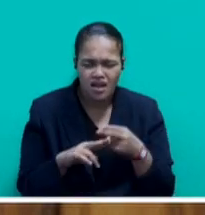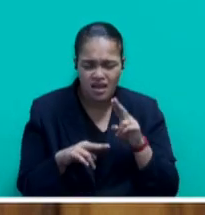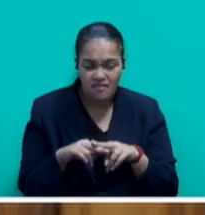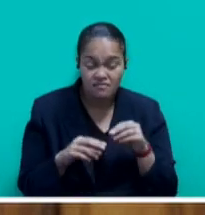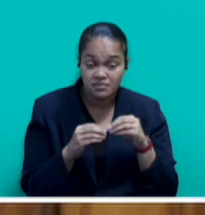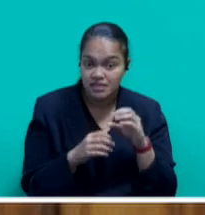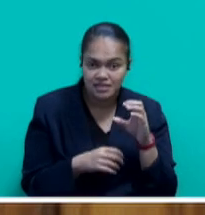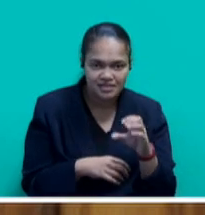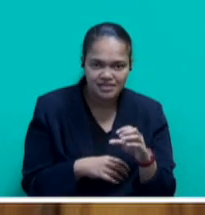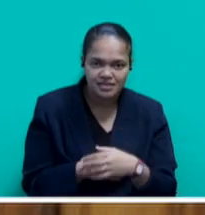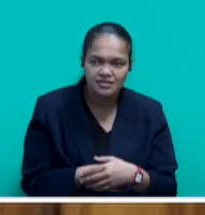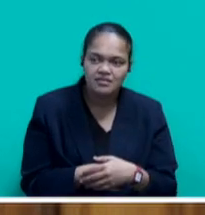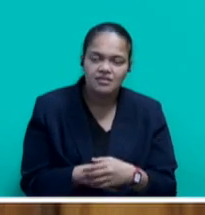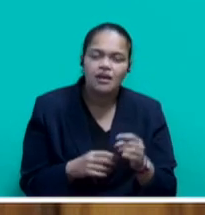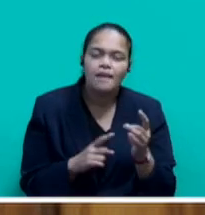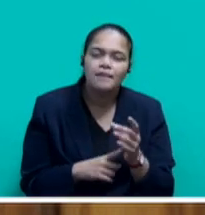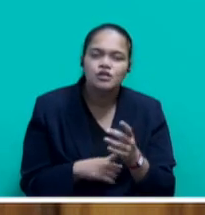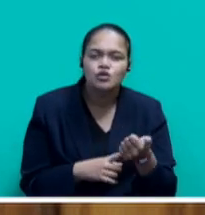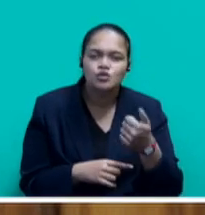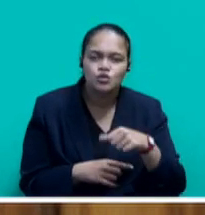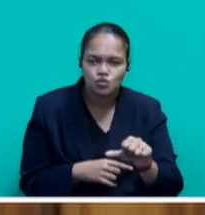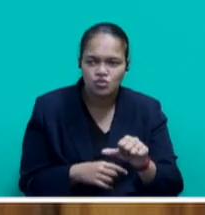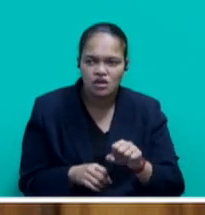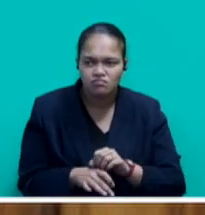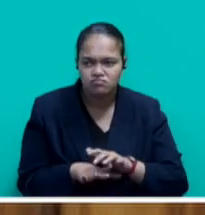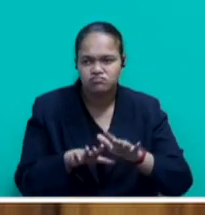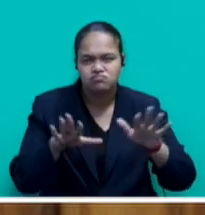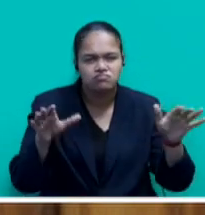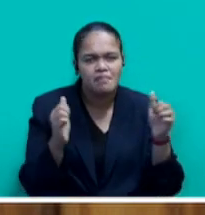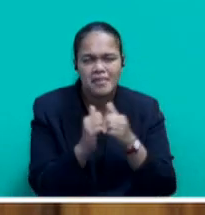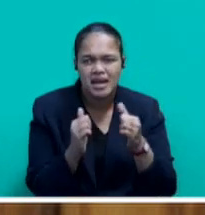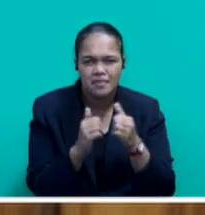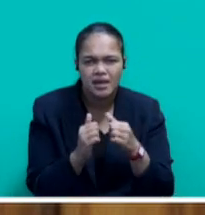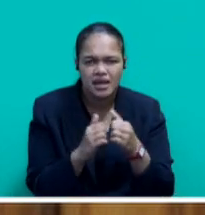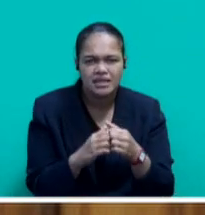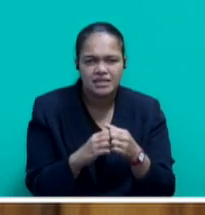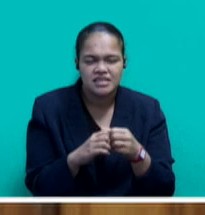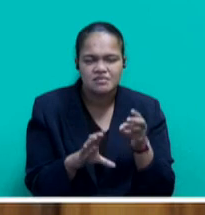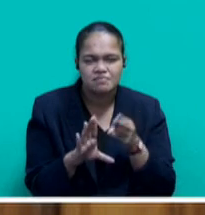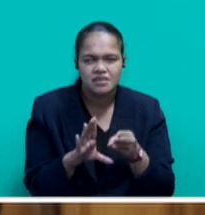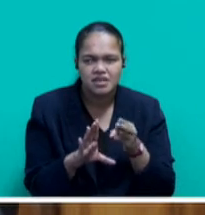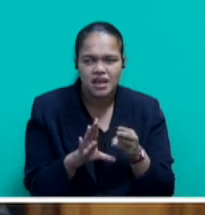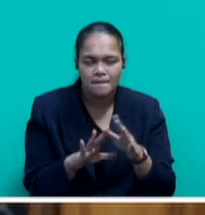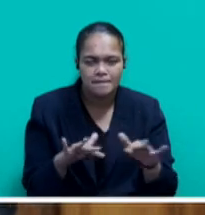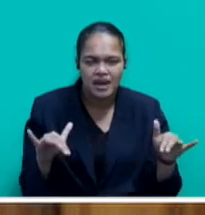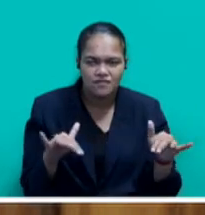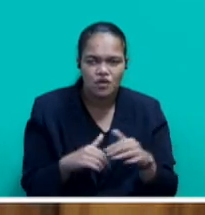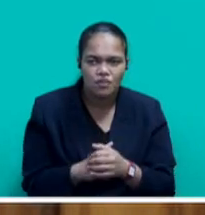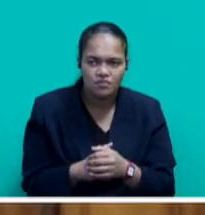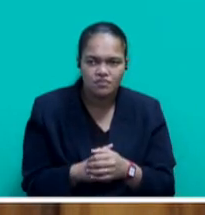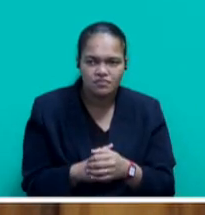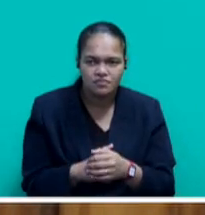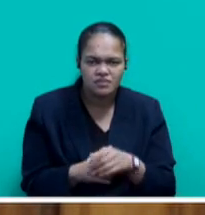in reporting and its use of all contents across in many media platforms. It has also cut out